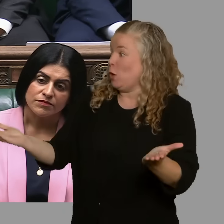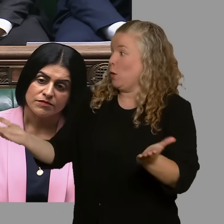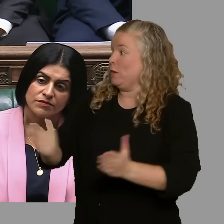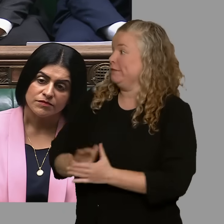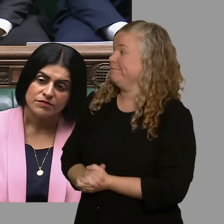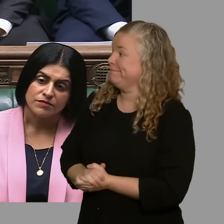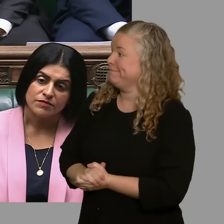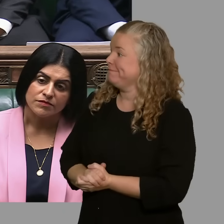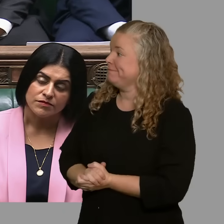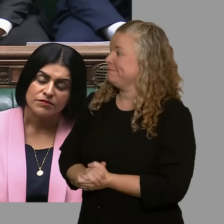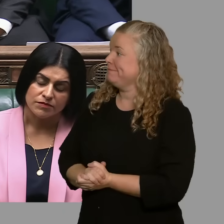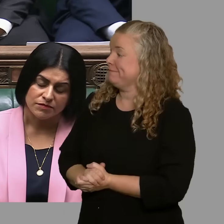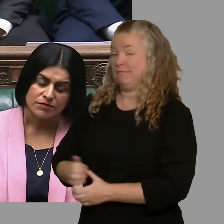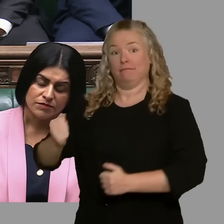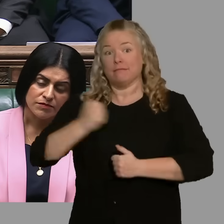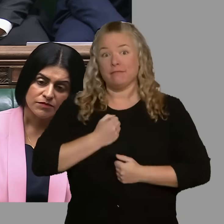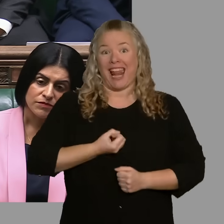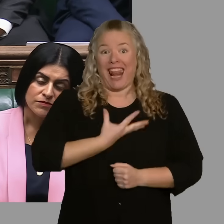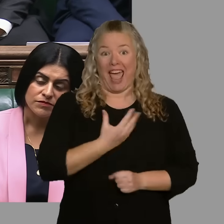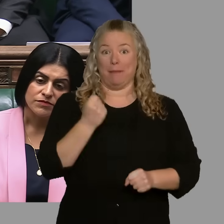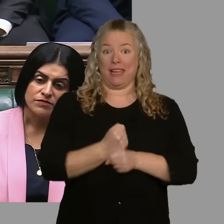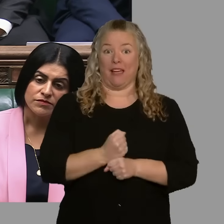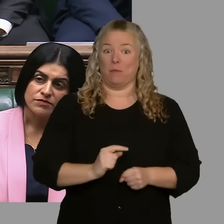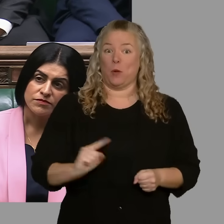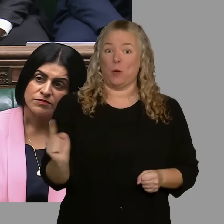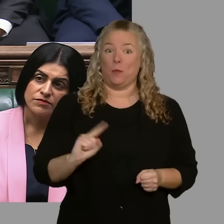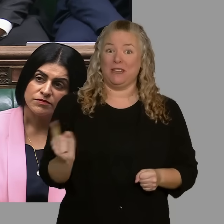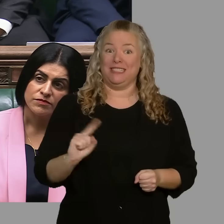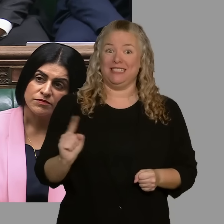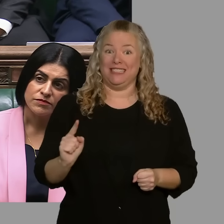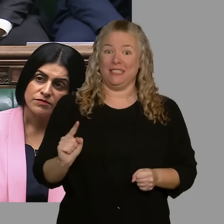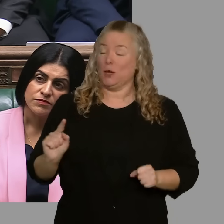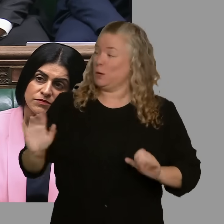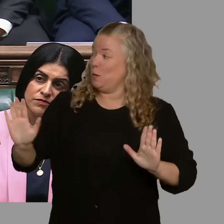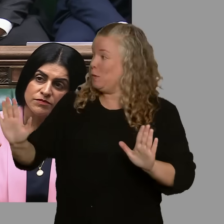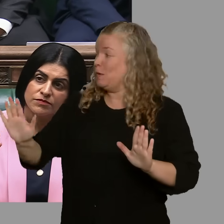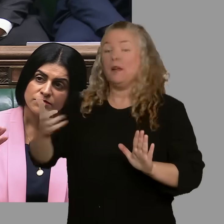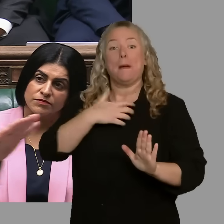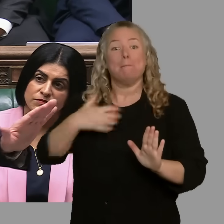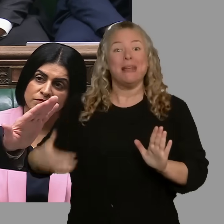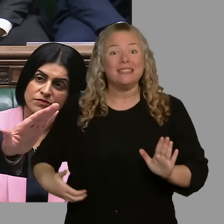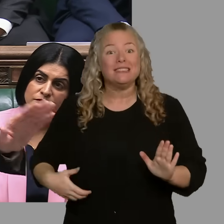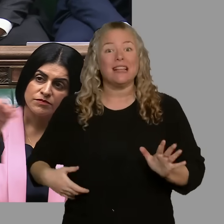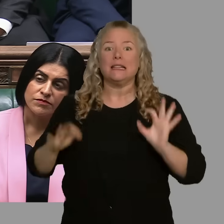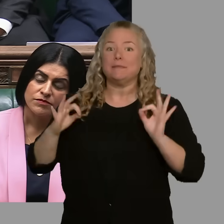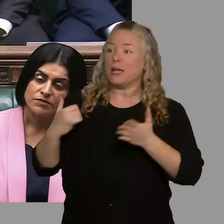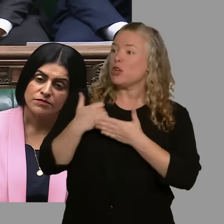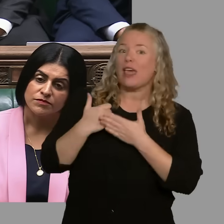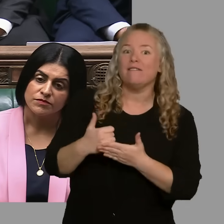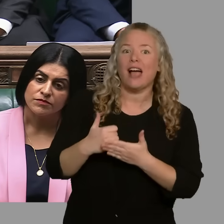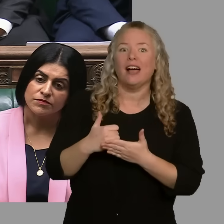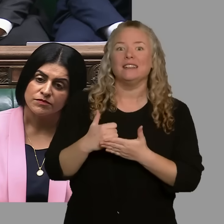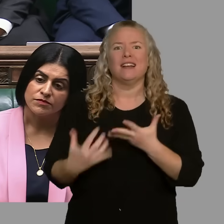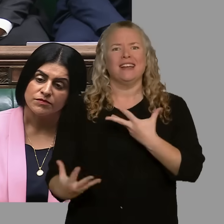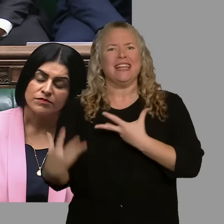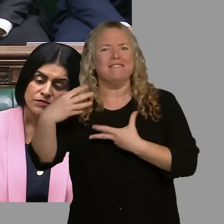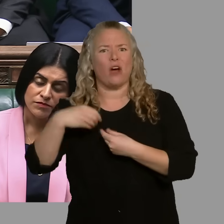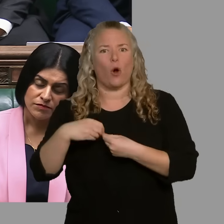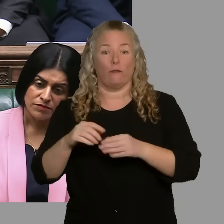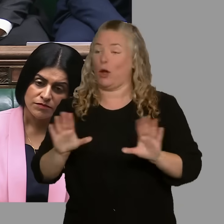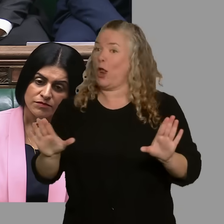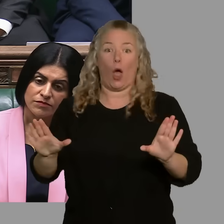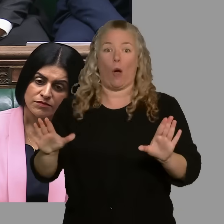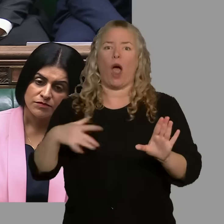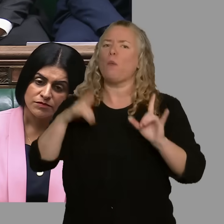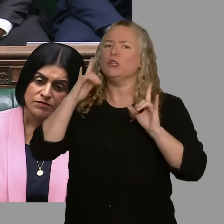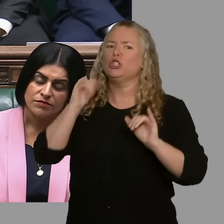and I will double-check this because I've had it. I will double-check this. So, Mr. Speaker, this is important. After the charging